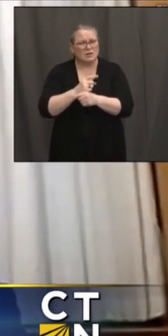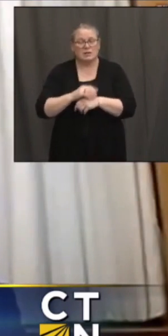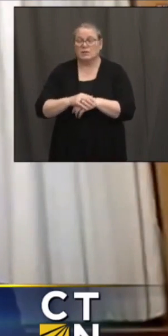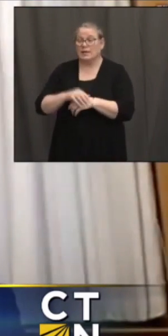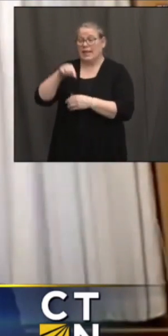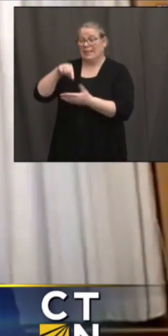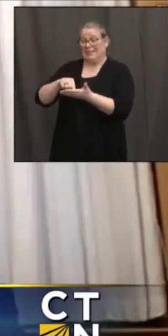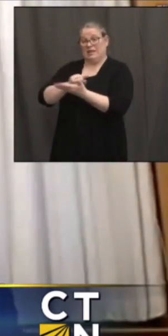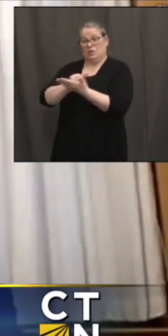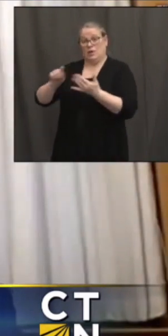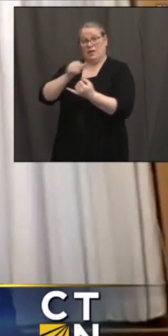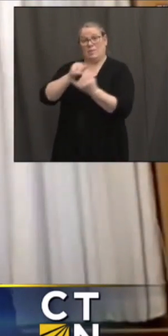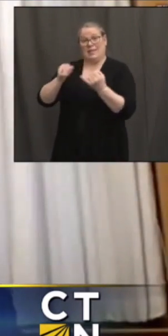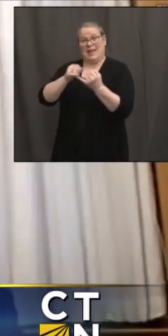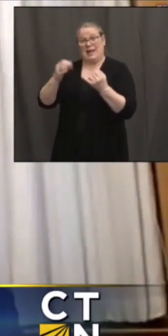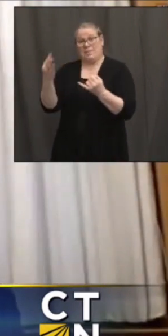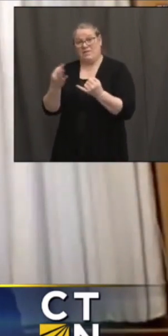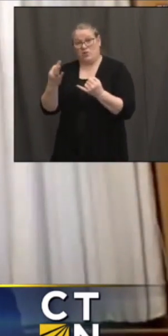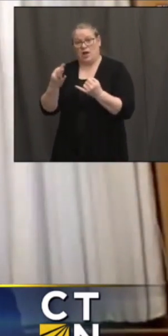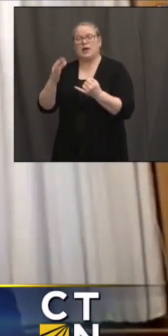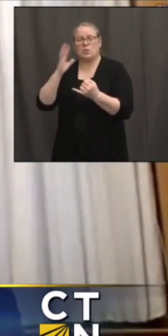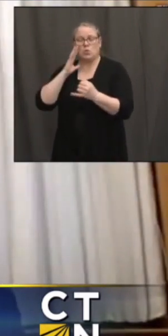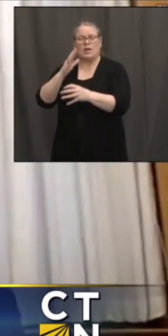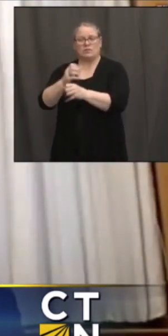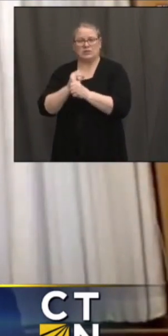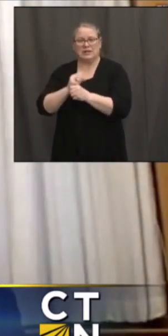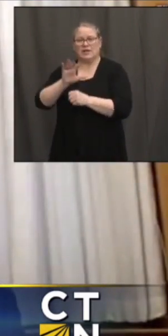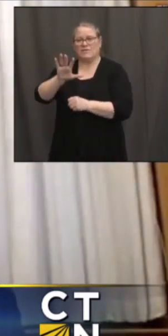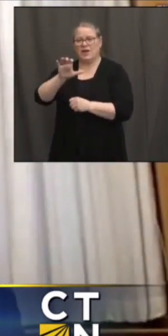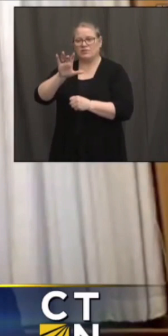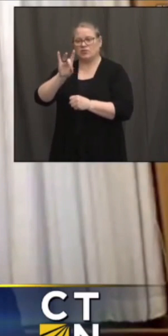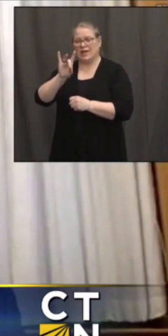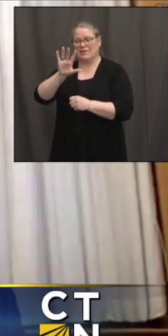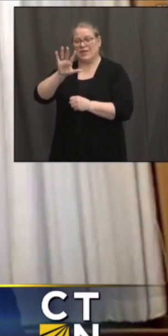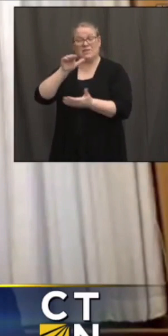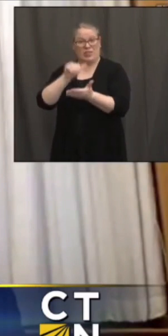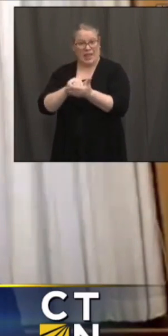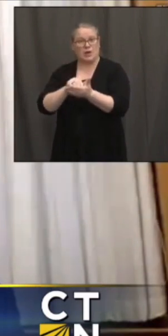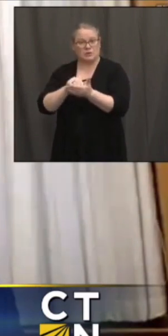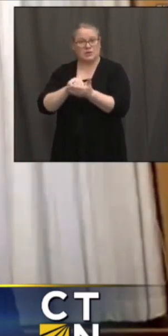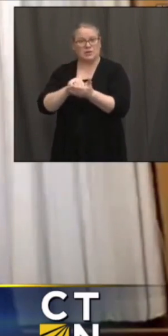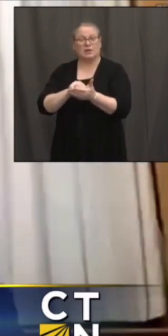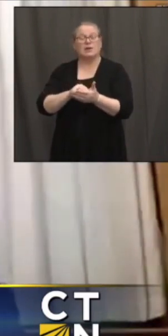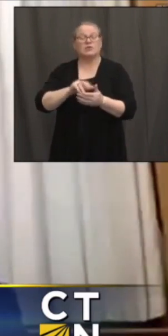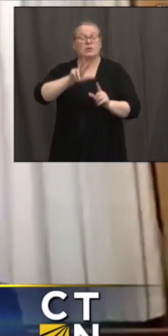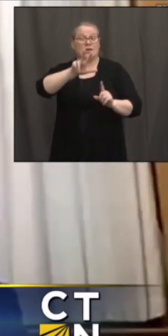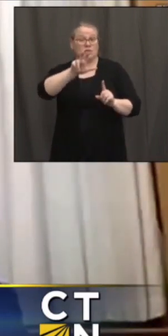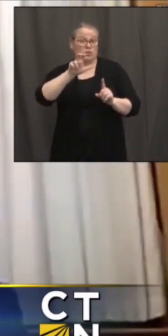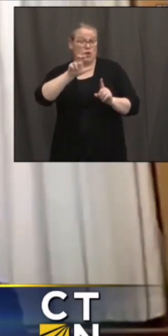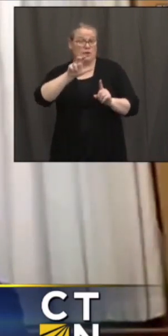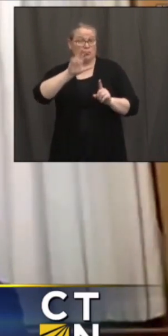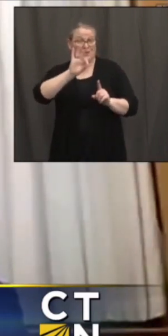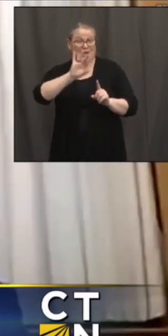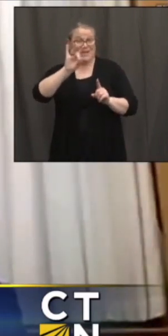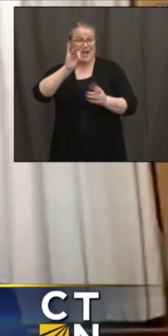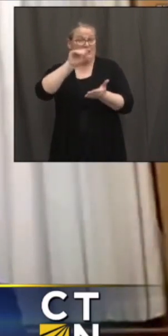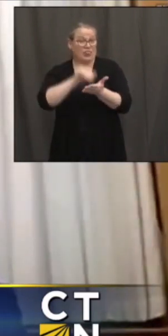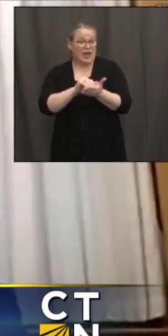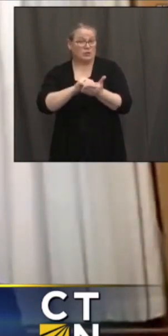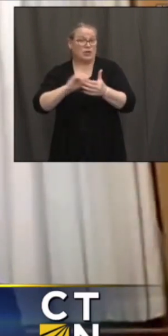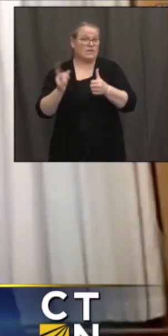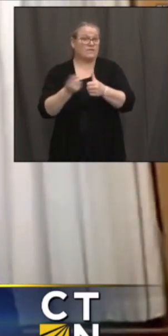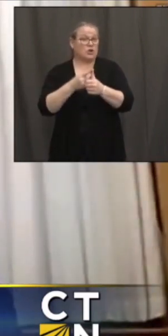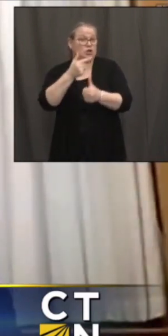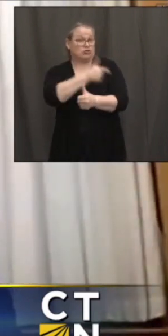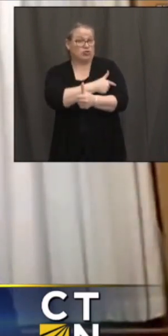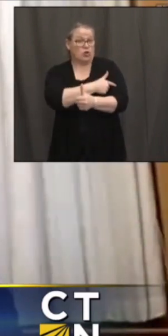of 585,000. And where you're going with this question, Paul, that's made up of 398,000 first doses